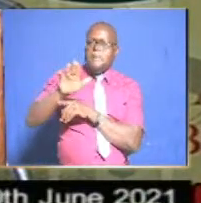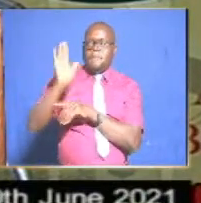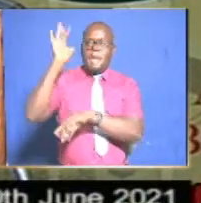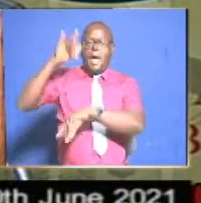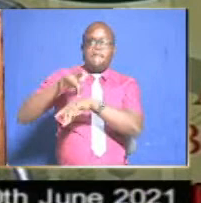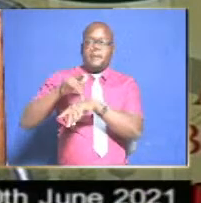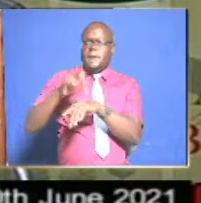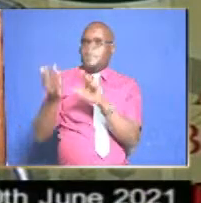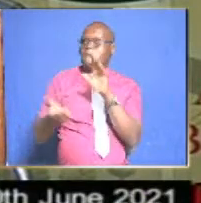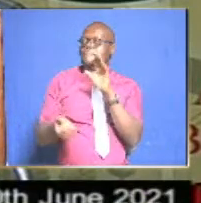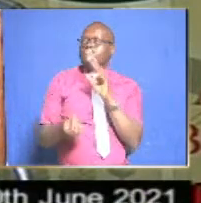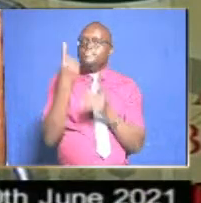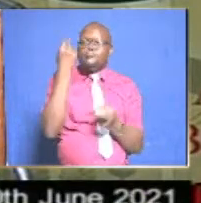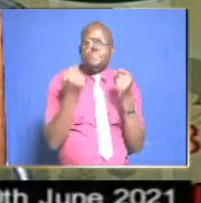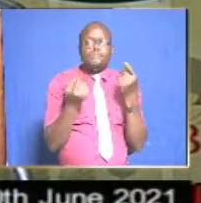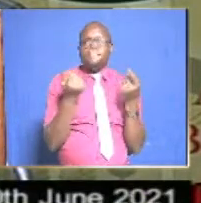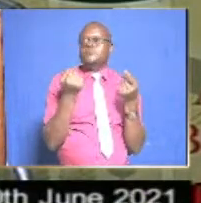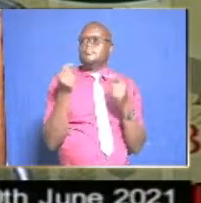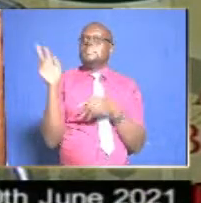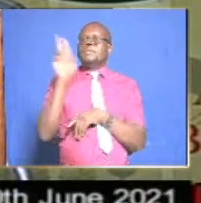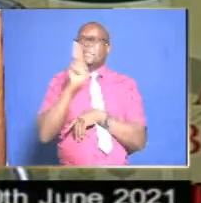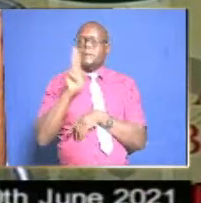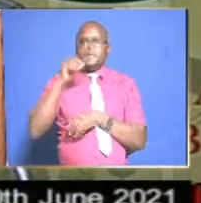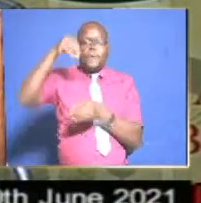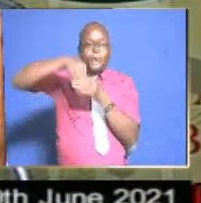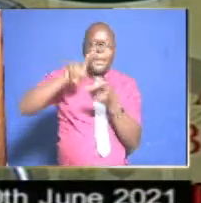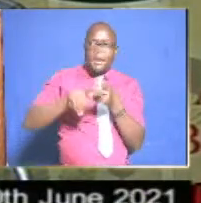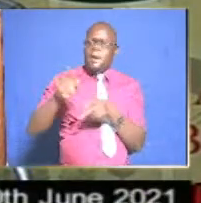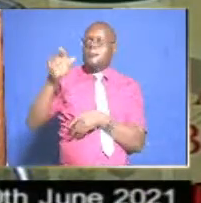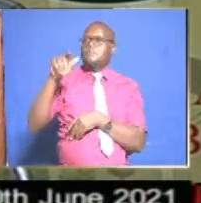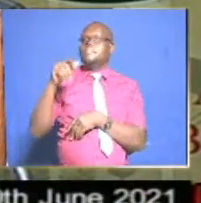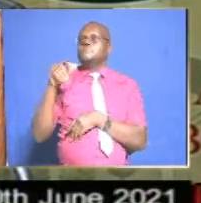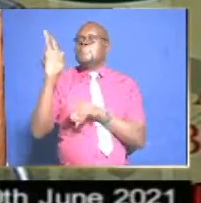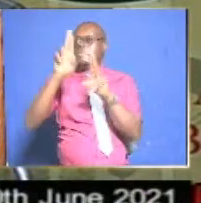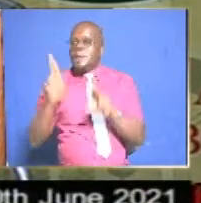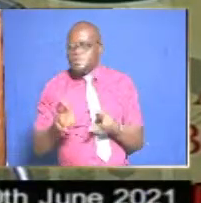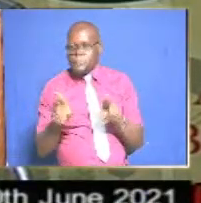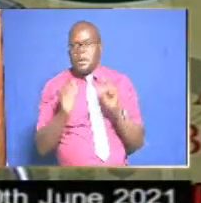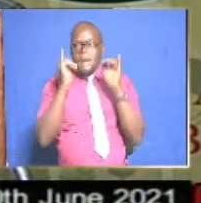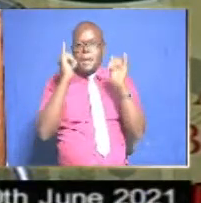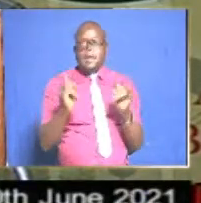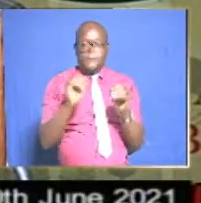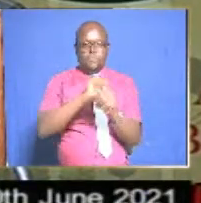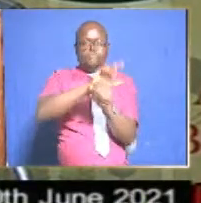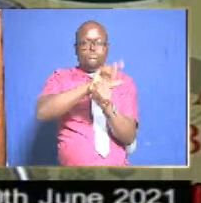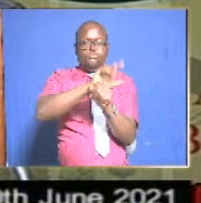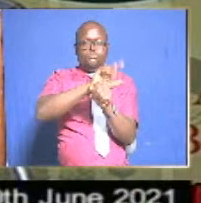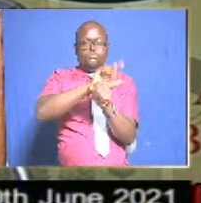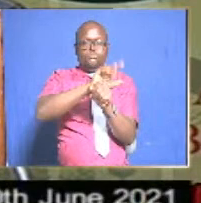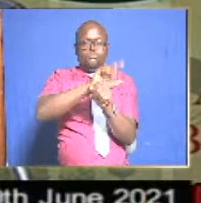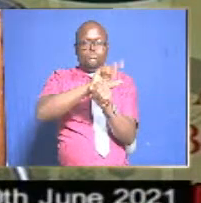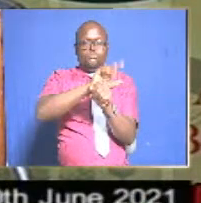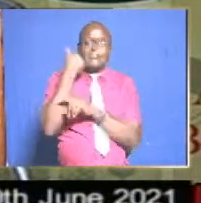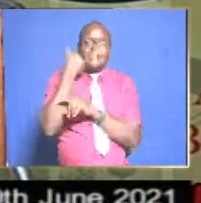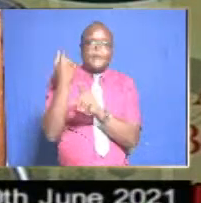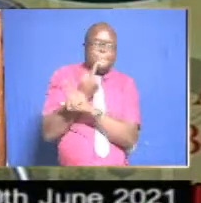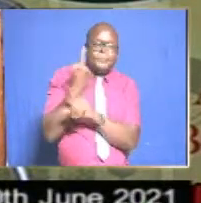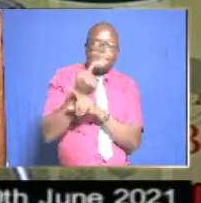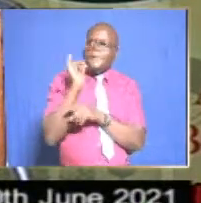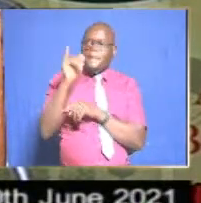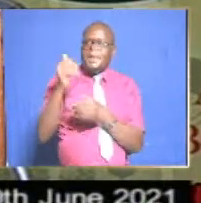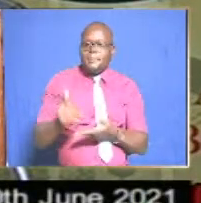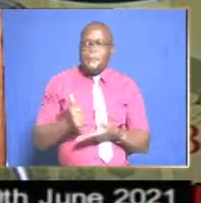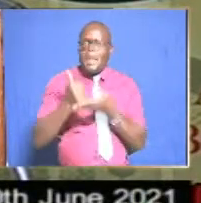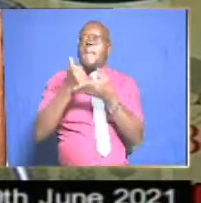by emerging domestic and external risks. The emergence of the new COVID-19 variant could lead to reinstatement